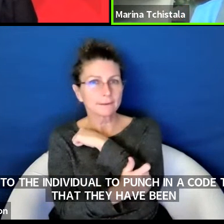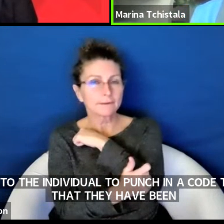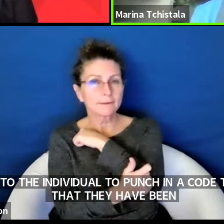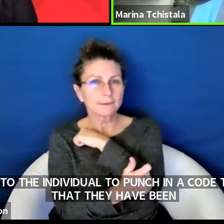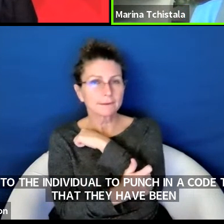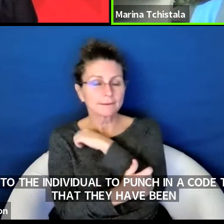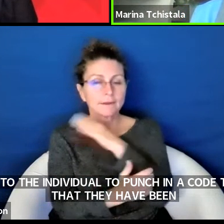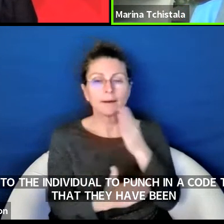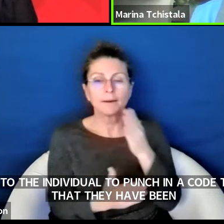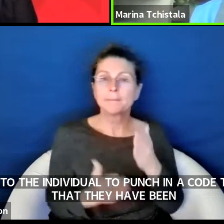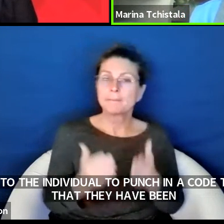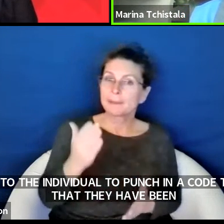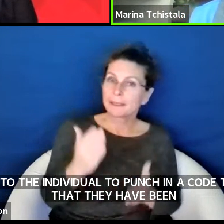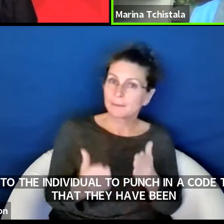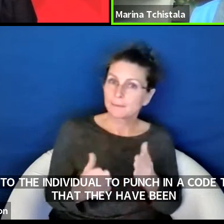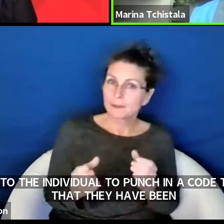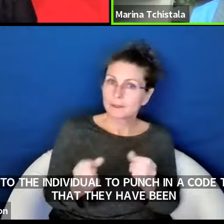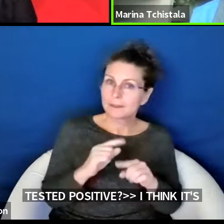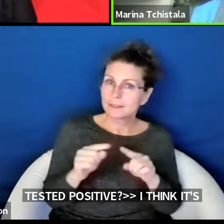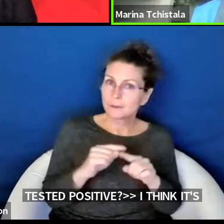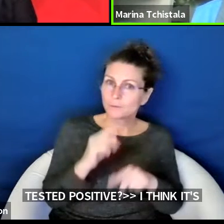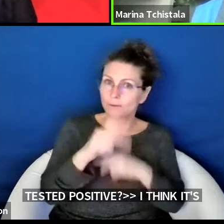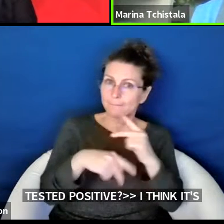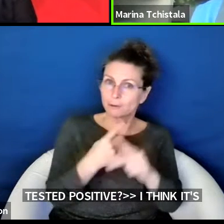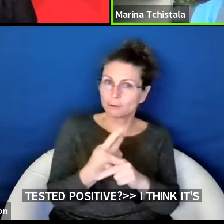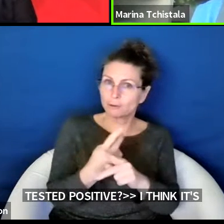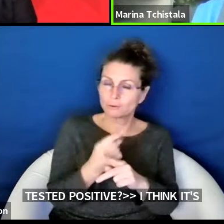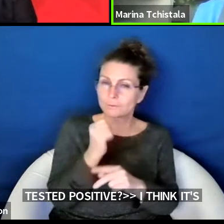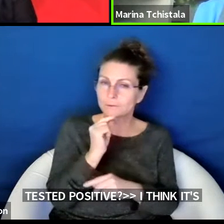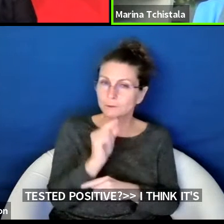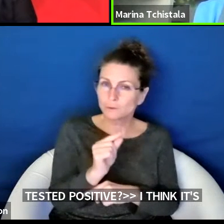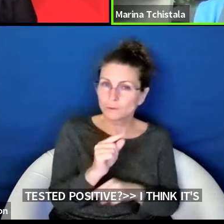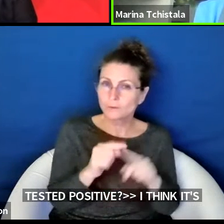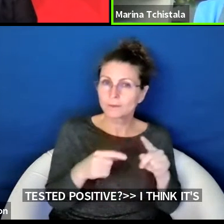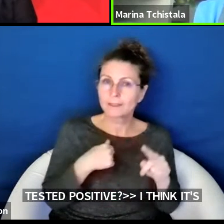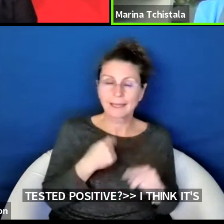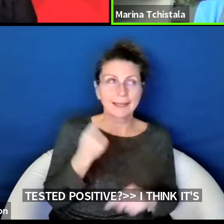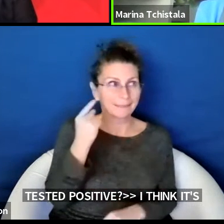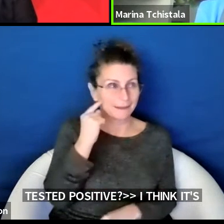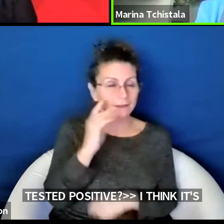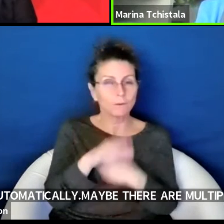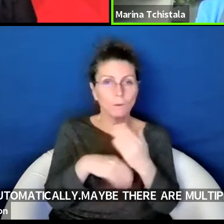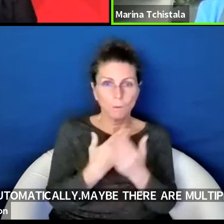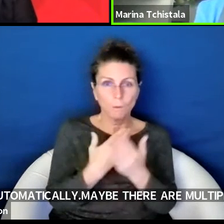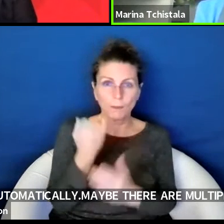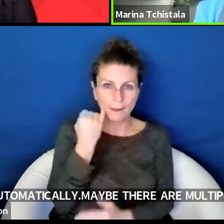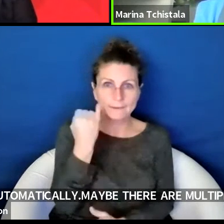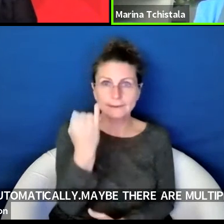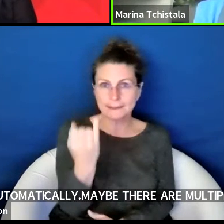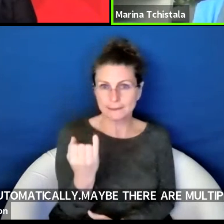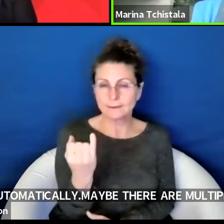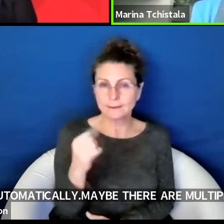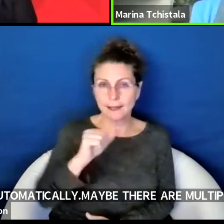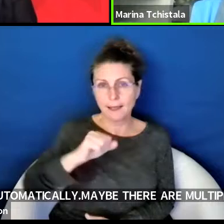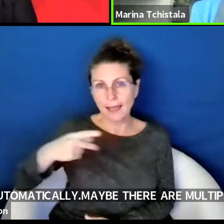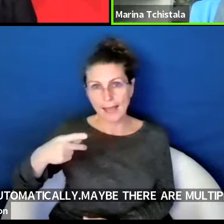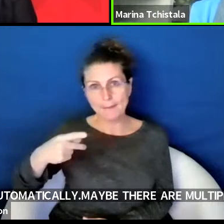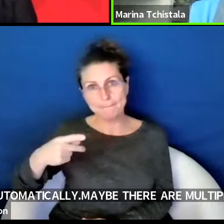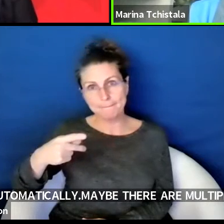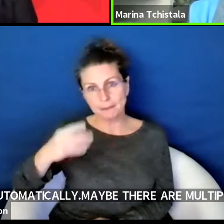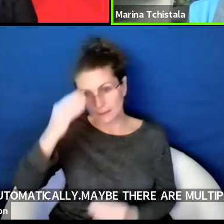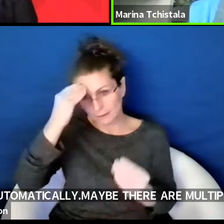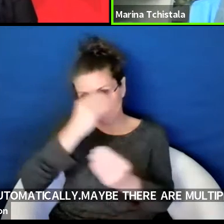Maybe there are multiple versions, but ideally that's the whole idea. So the app